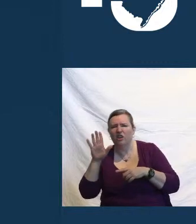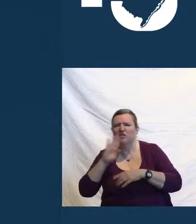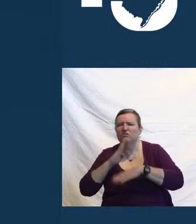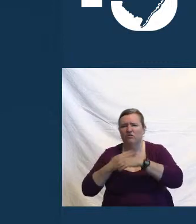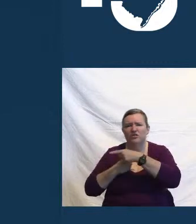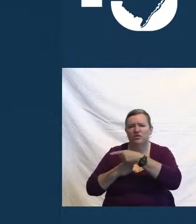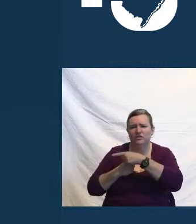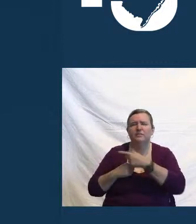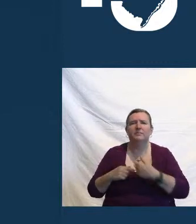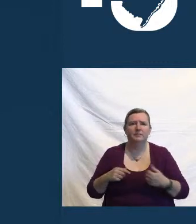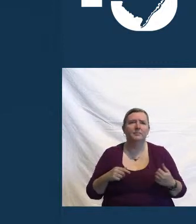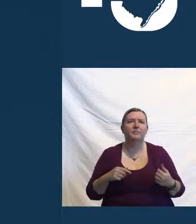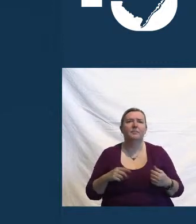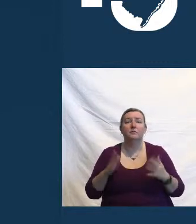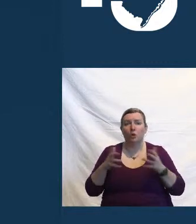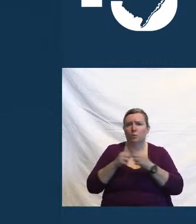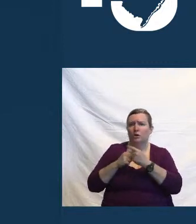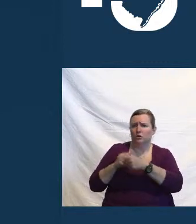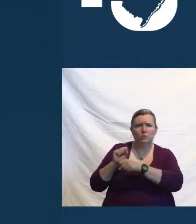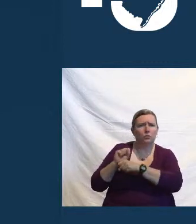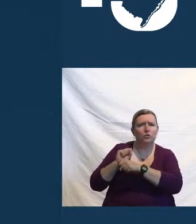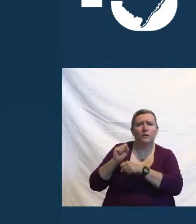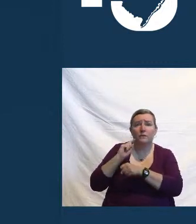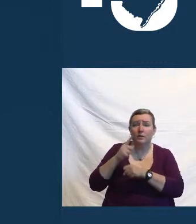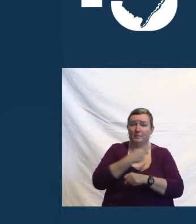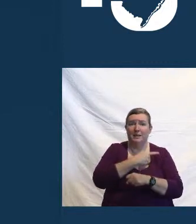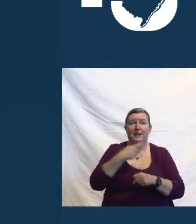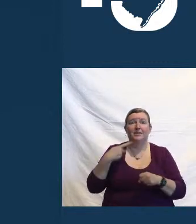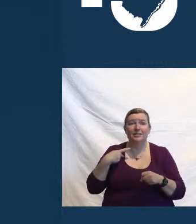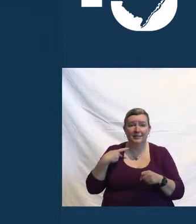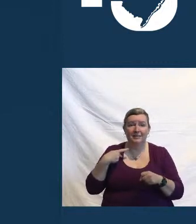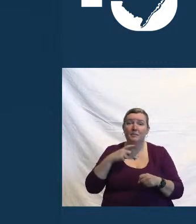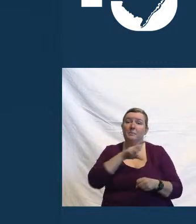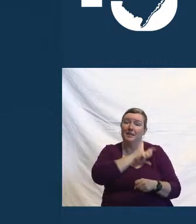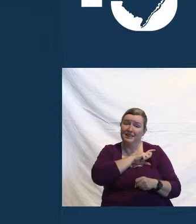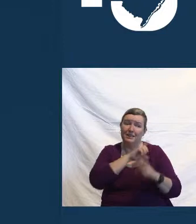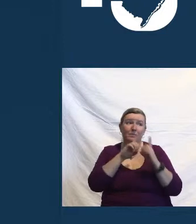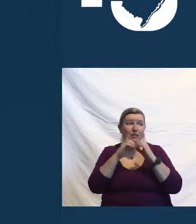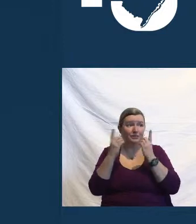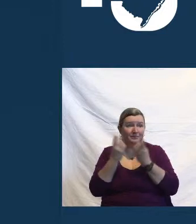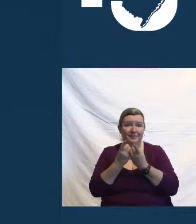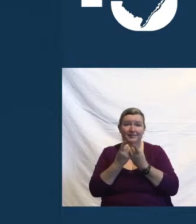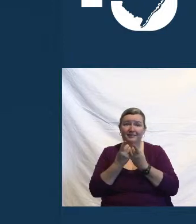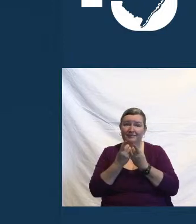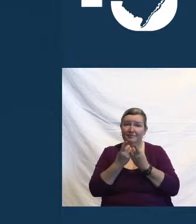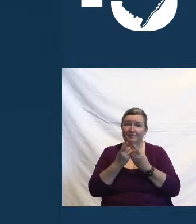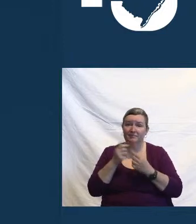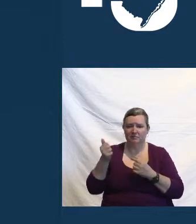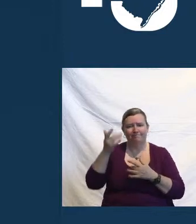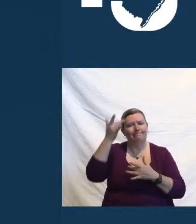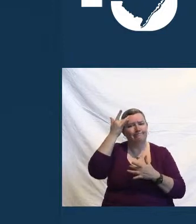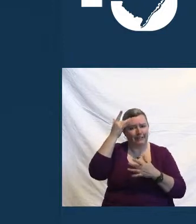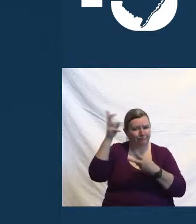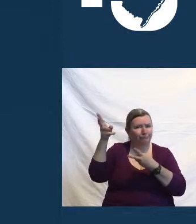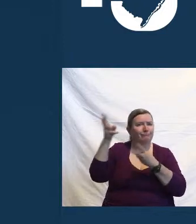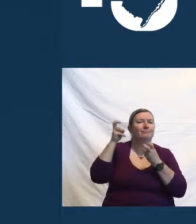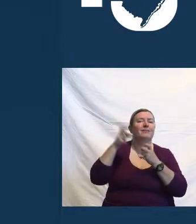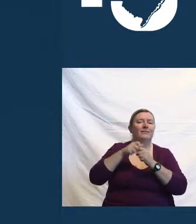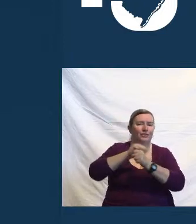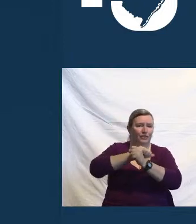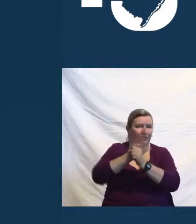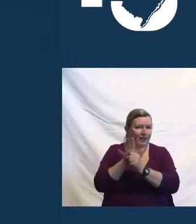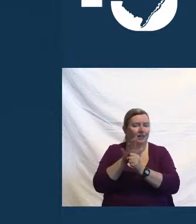Monday. She worked for the Patterson Police Department, Pat, for 31 years. She herself had an awful case of COVID and was in the hospital. Thank